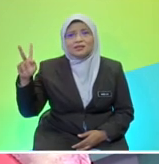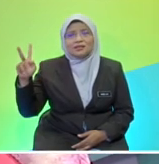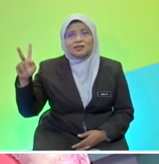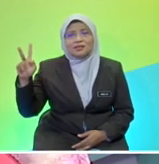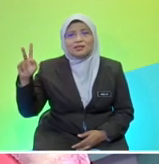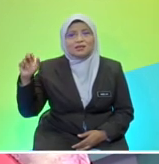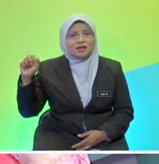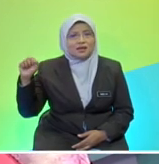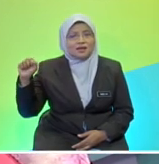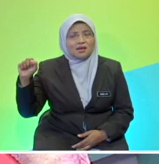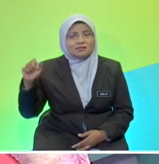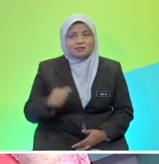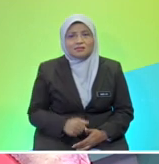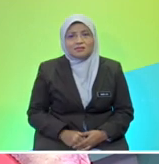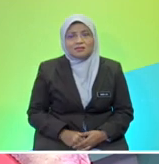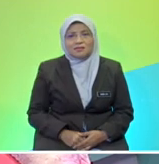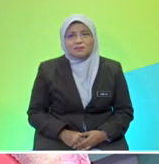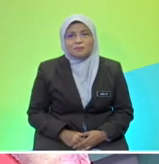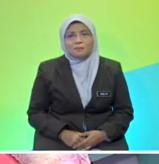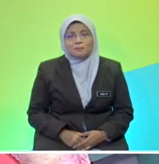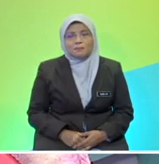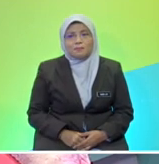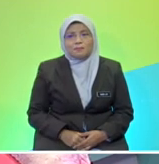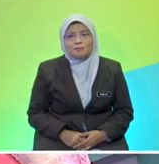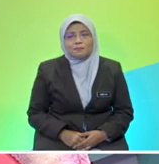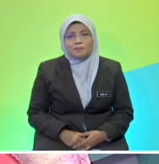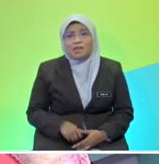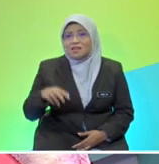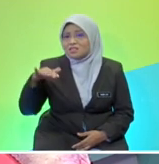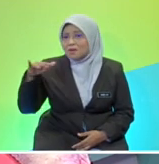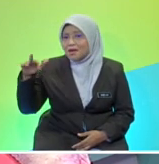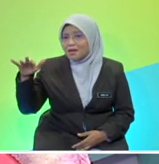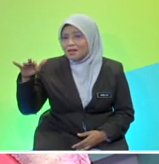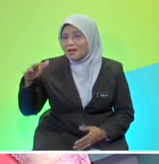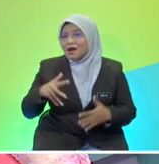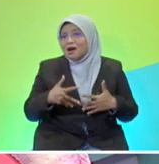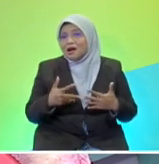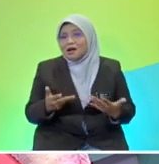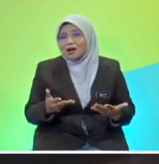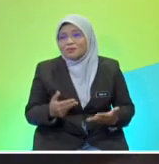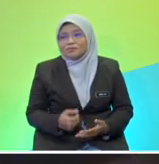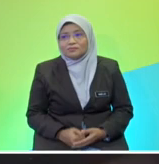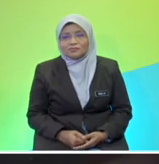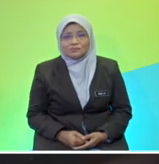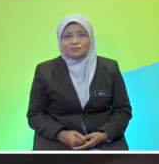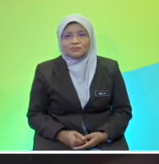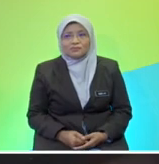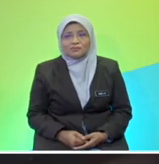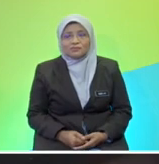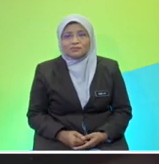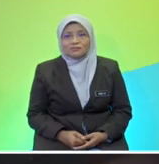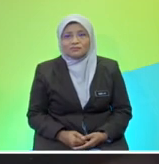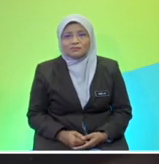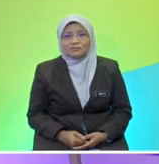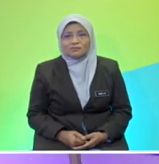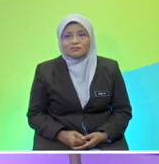B-L-O-C-K-S. Because we have so many blocks here. Okay? Spell blocks. Hanif, please? Yes, we can. Ooh, yes, I have many shapes as well.